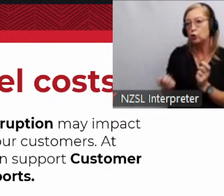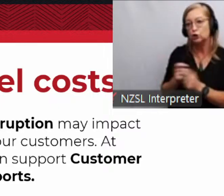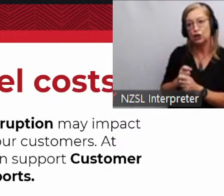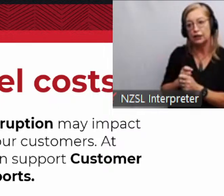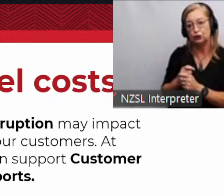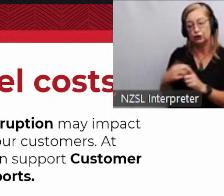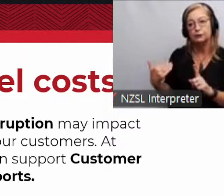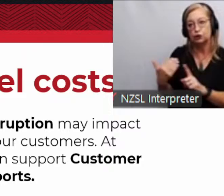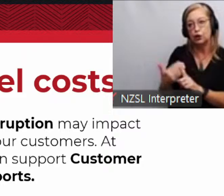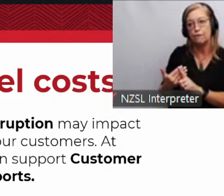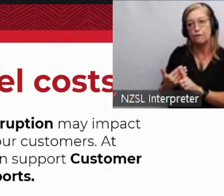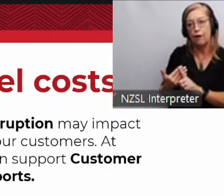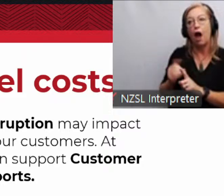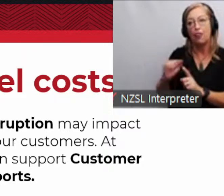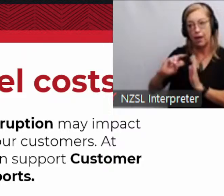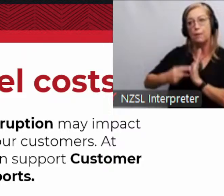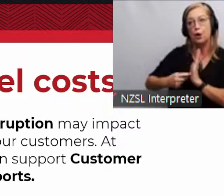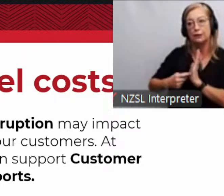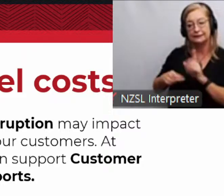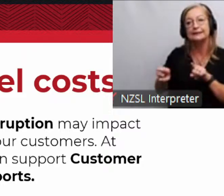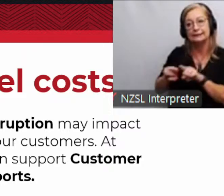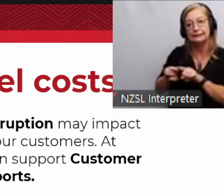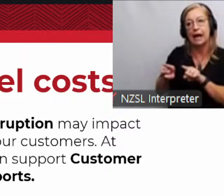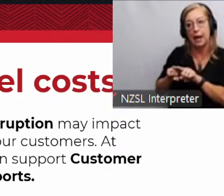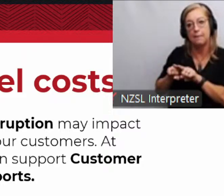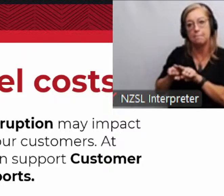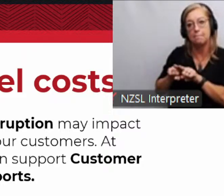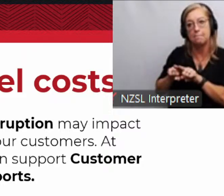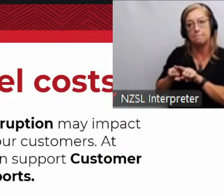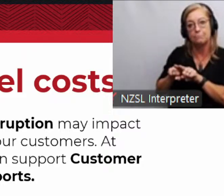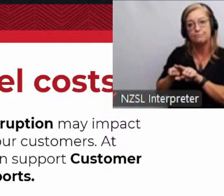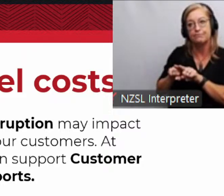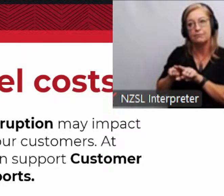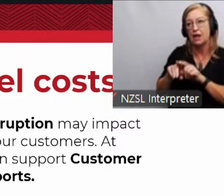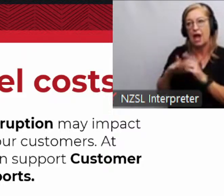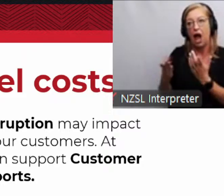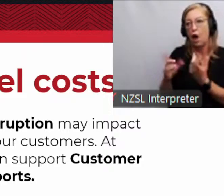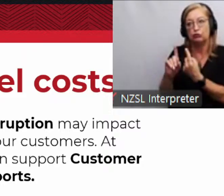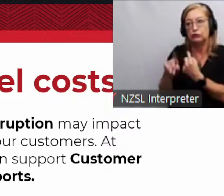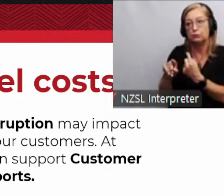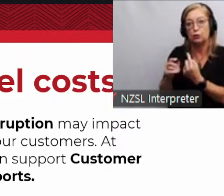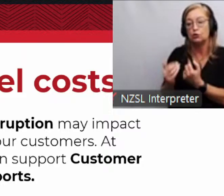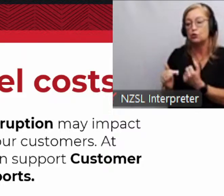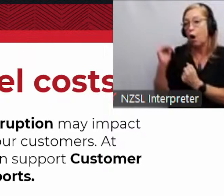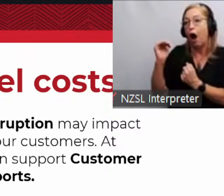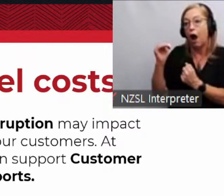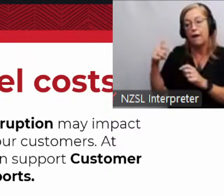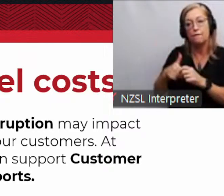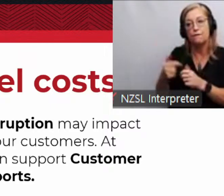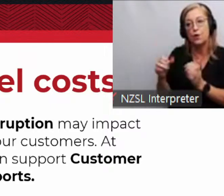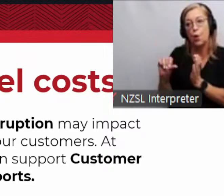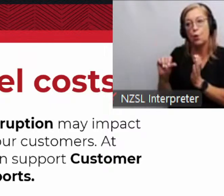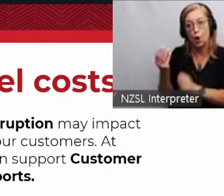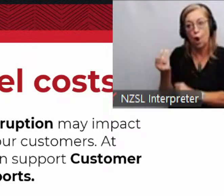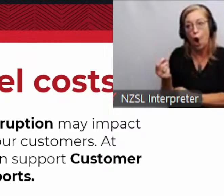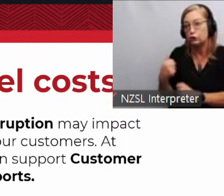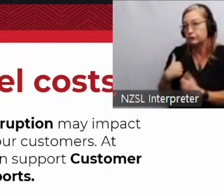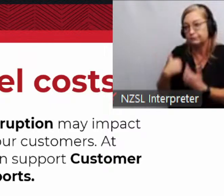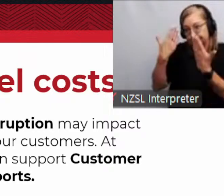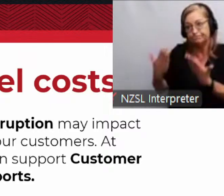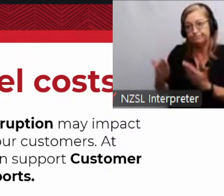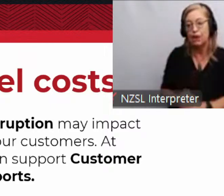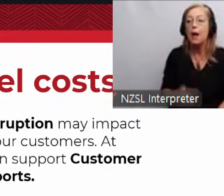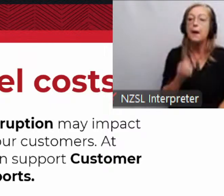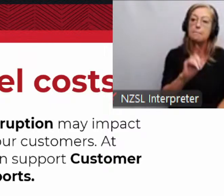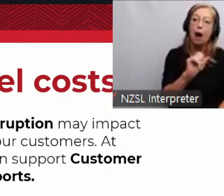to their policies that would affect how you respond to higher fuel costs. But if you have DSS funding,